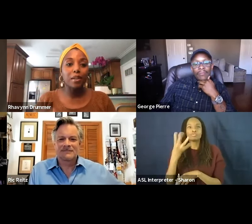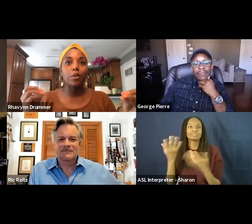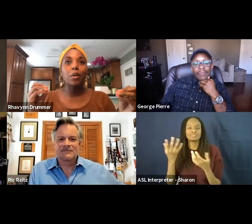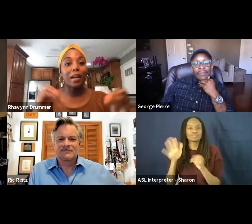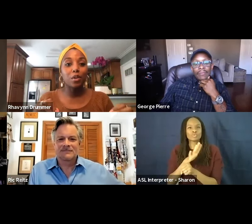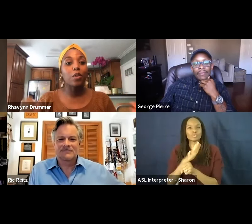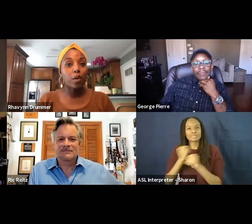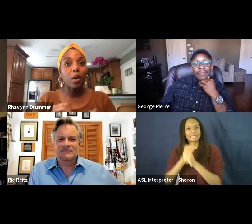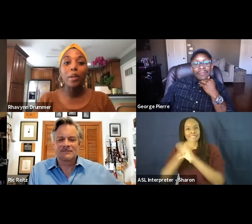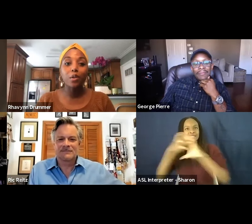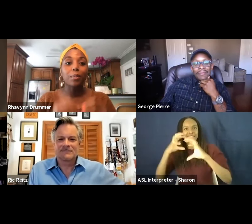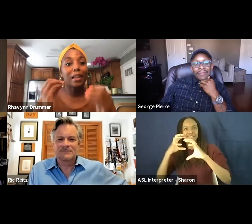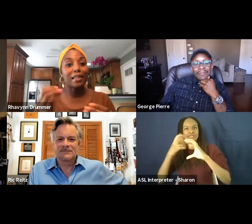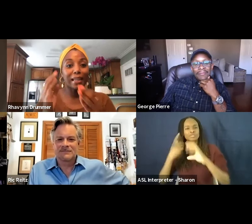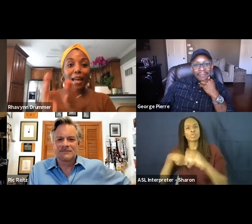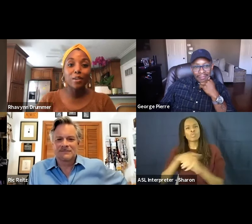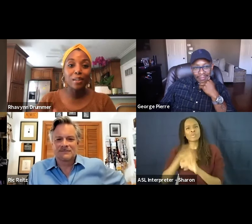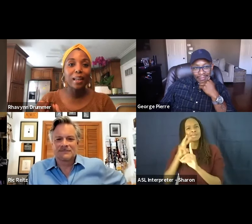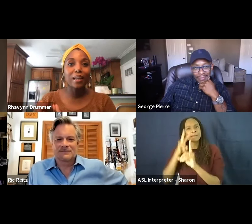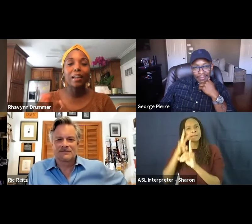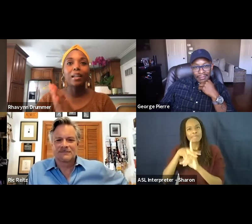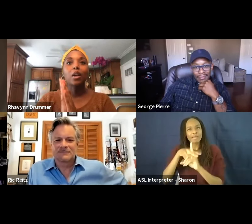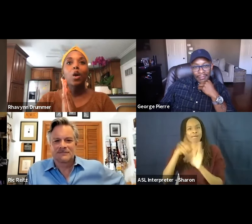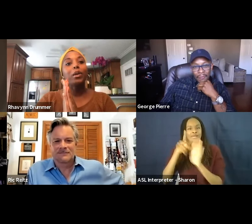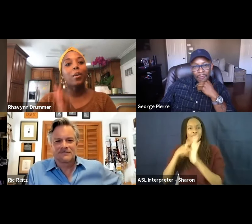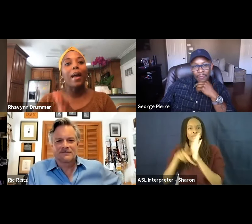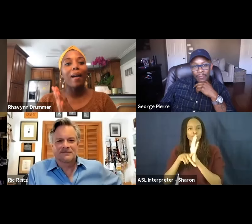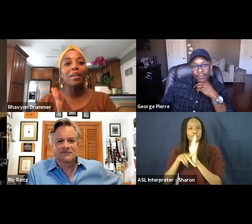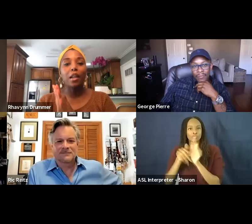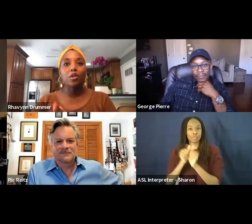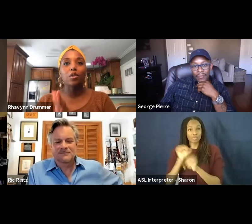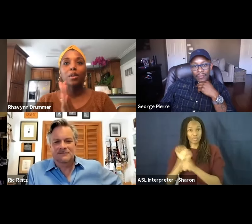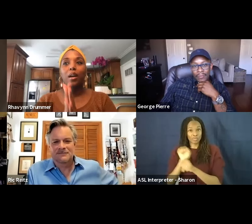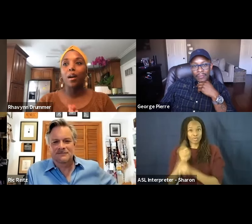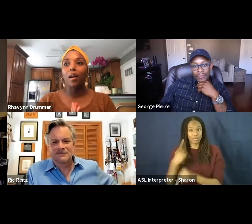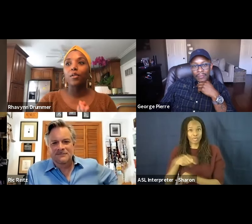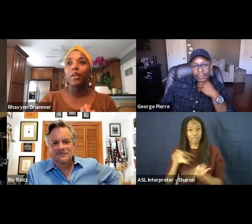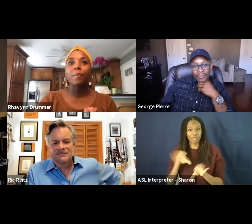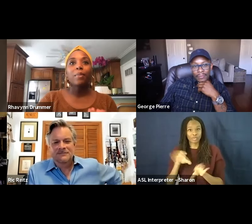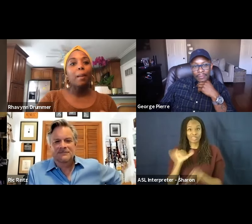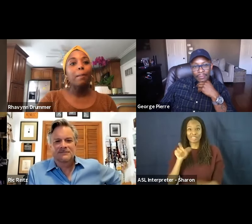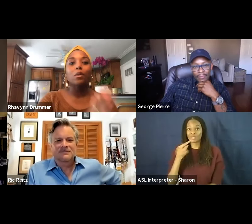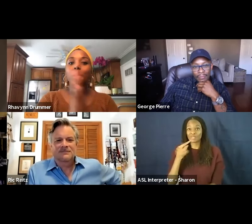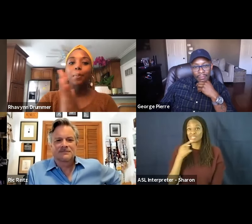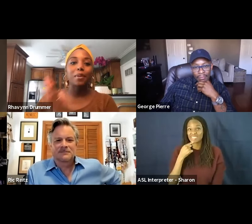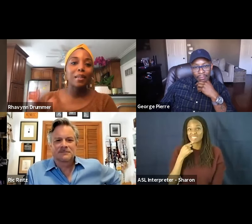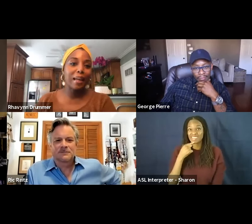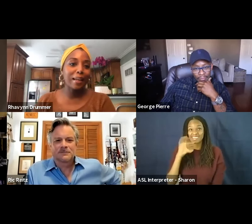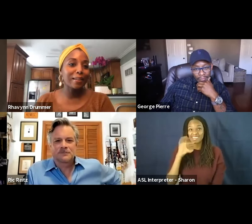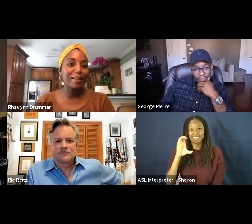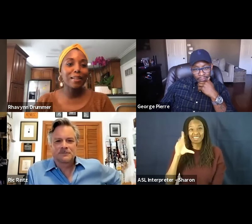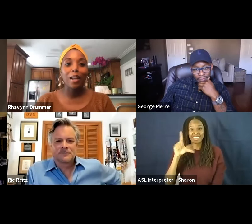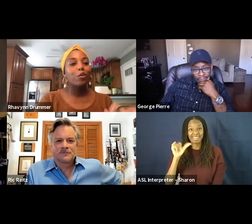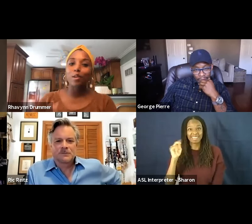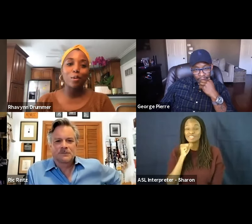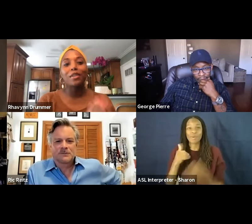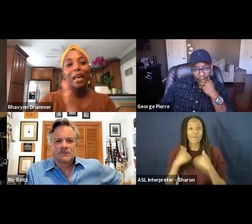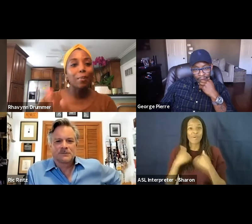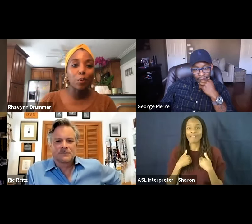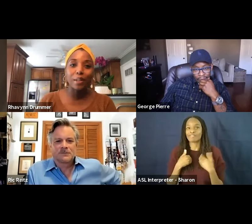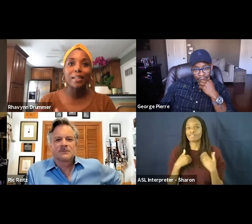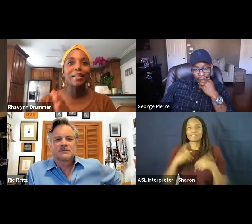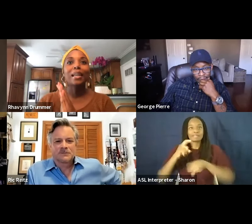apply those principles when it comes to the work that we do, because like, as you say, Clayton, we don't have the luxury of multiple takes,